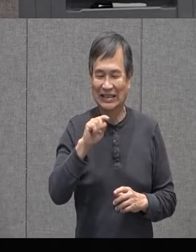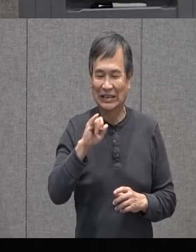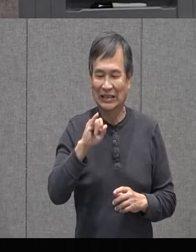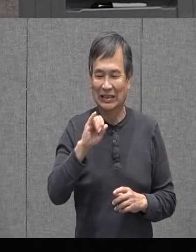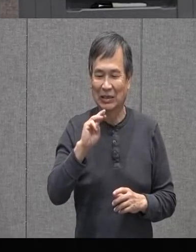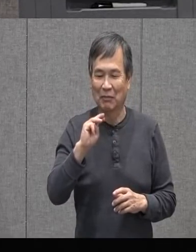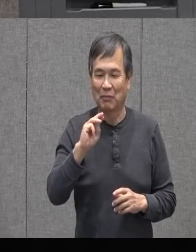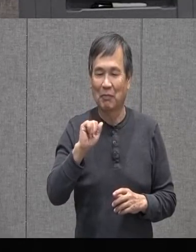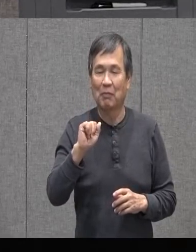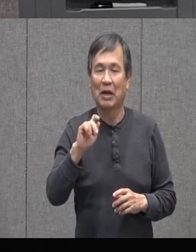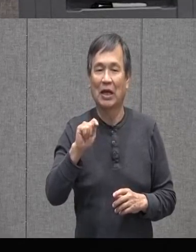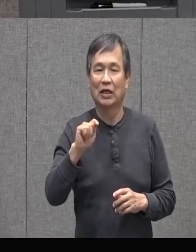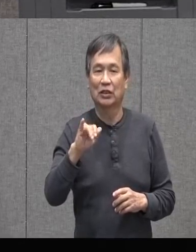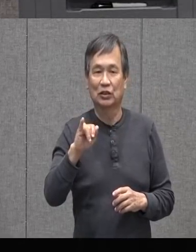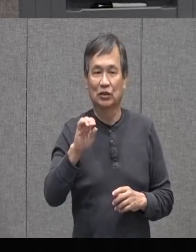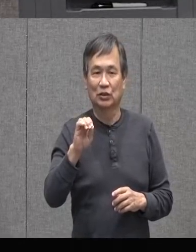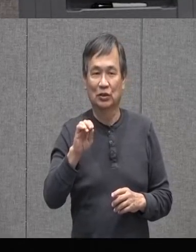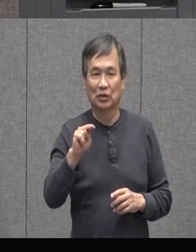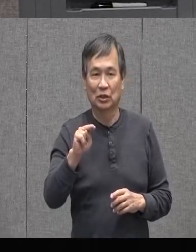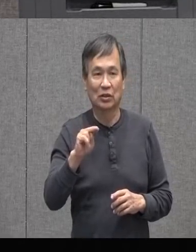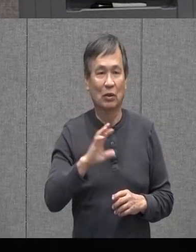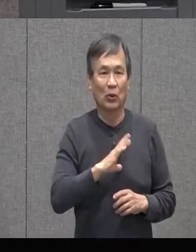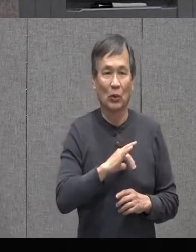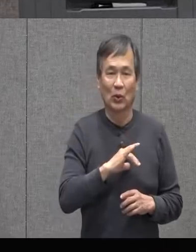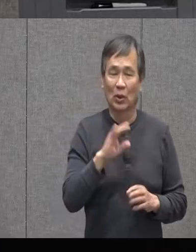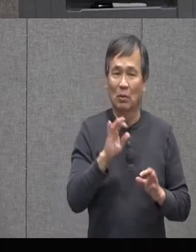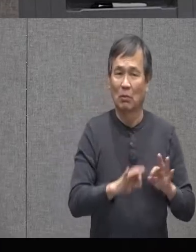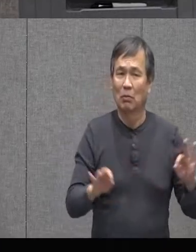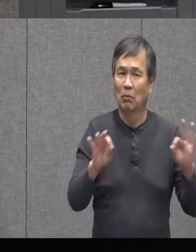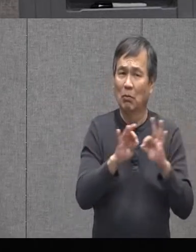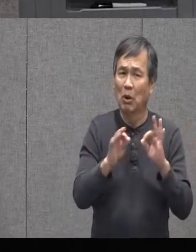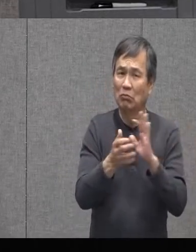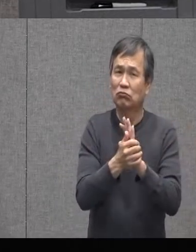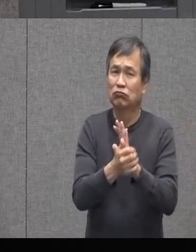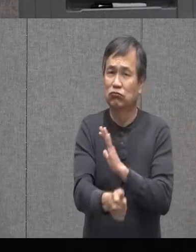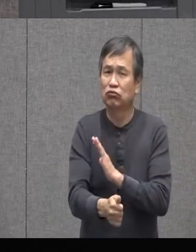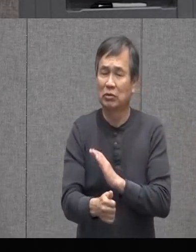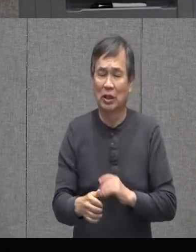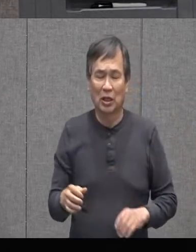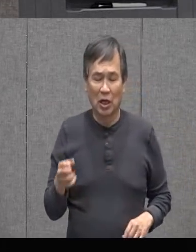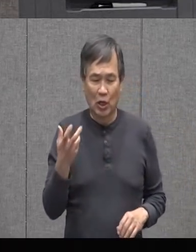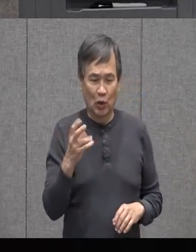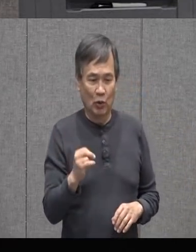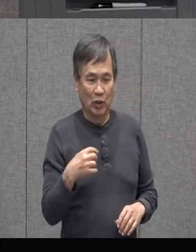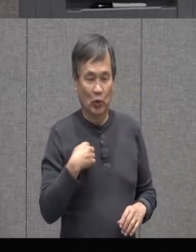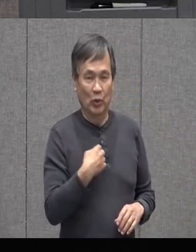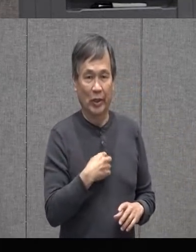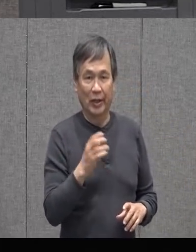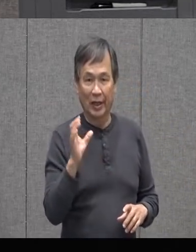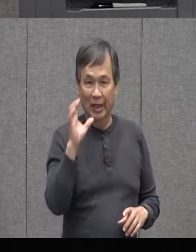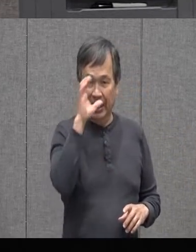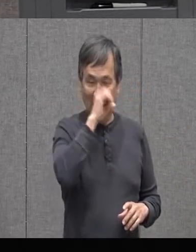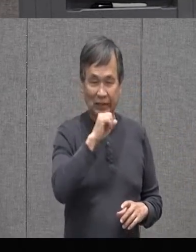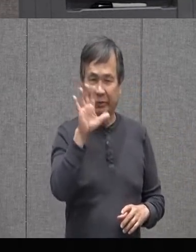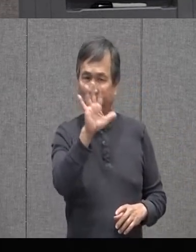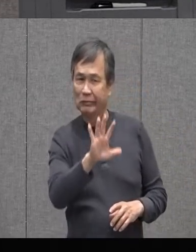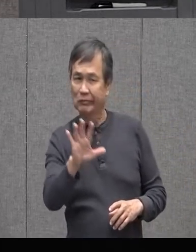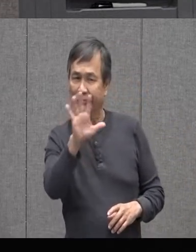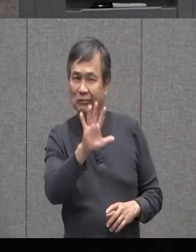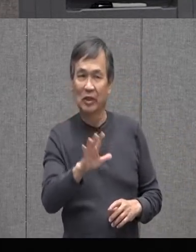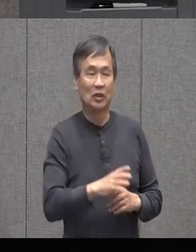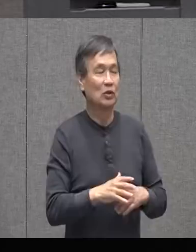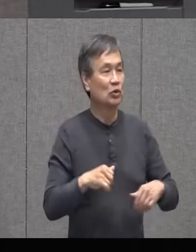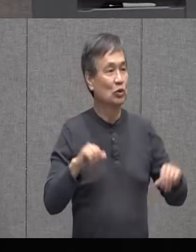really valuable skill. So when we estimate, we are trying to